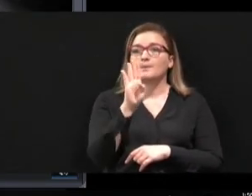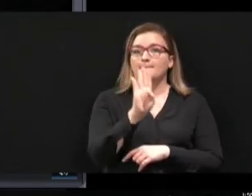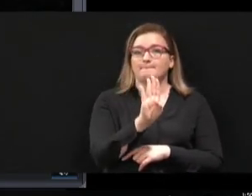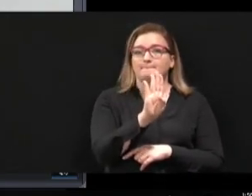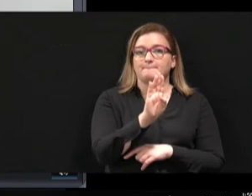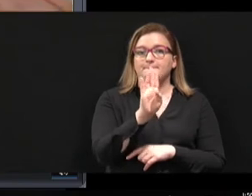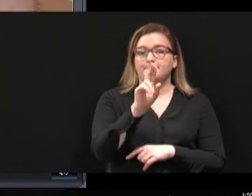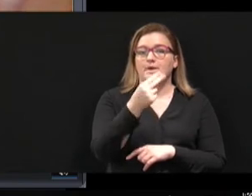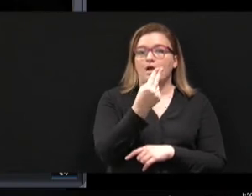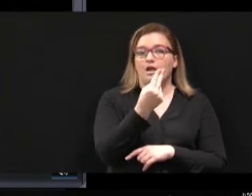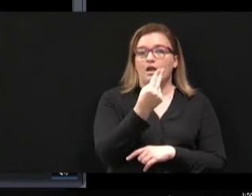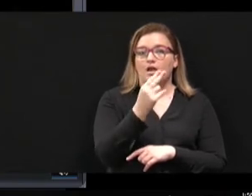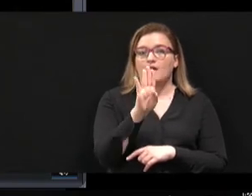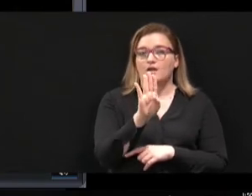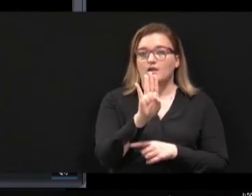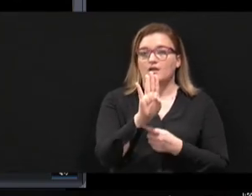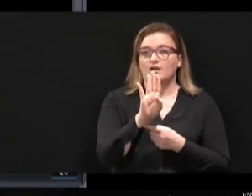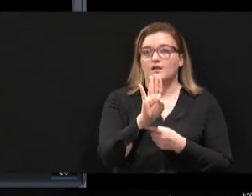B.